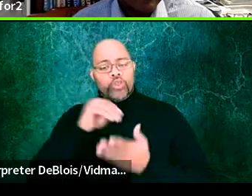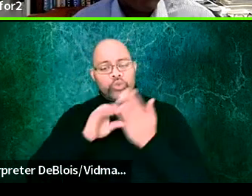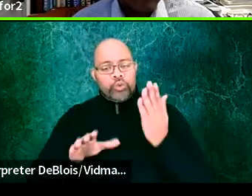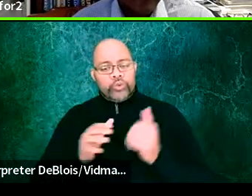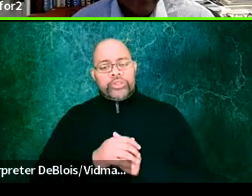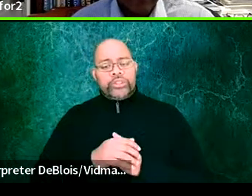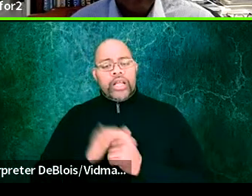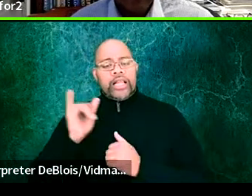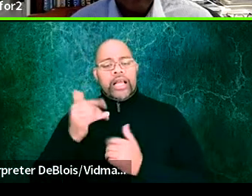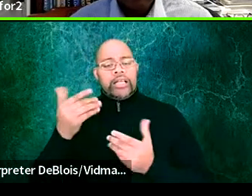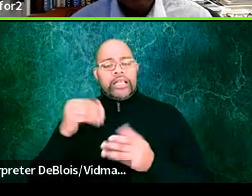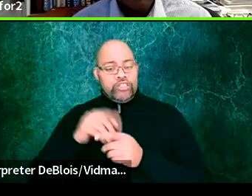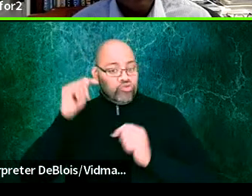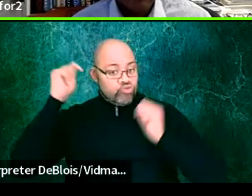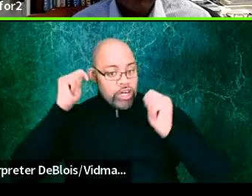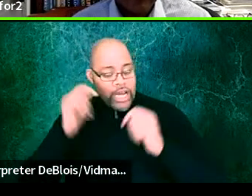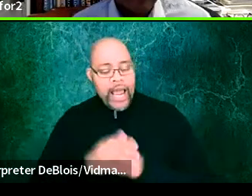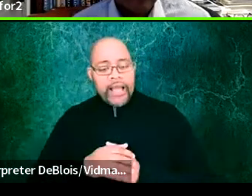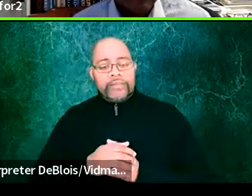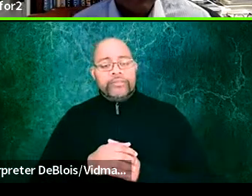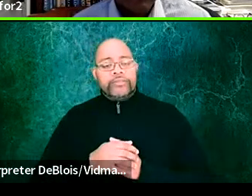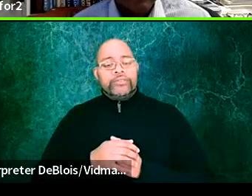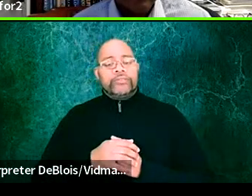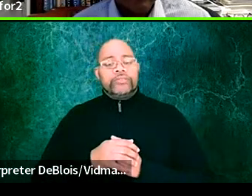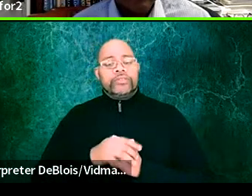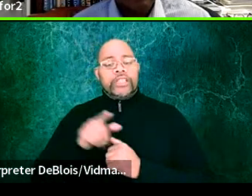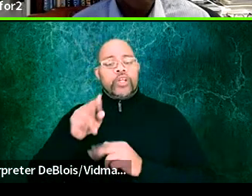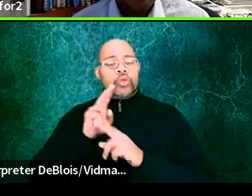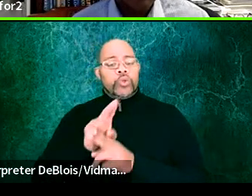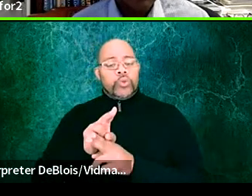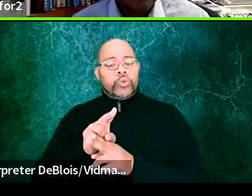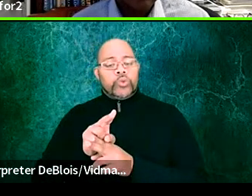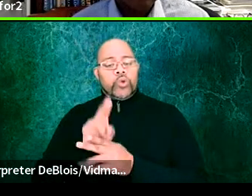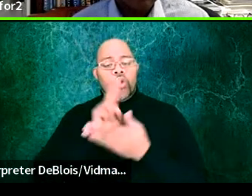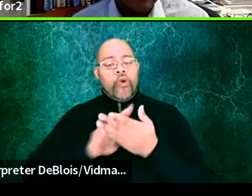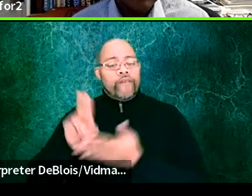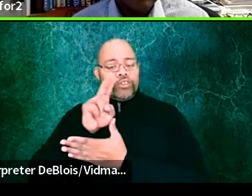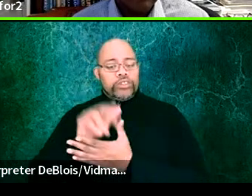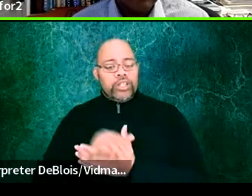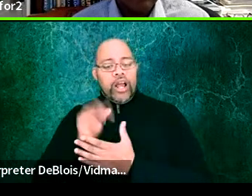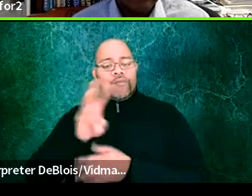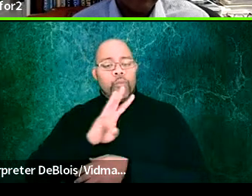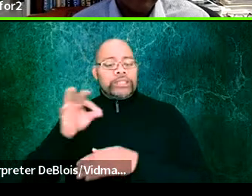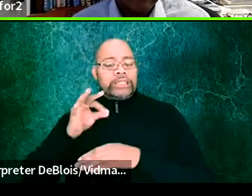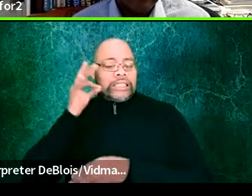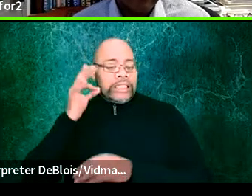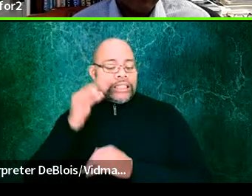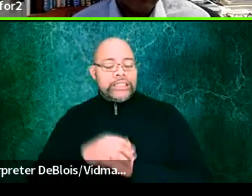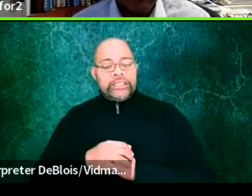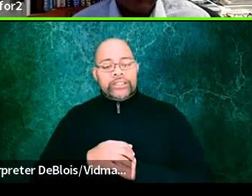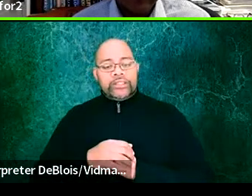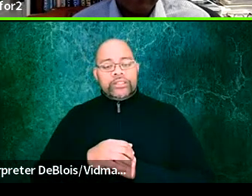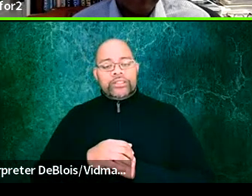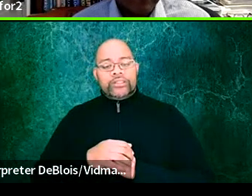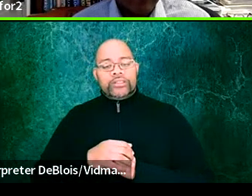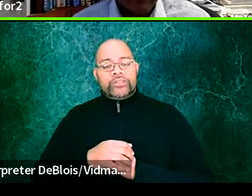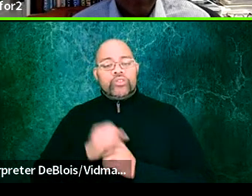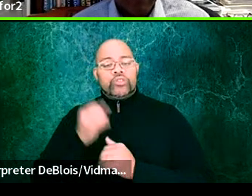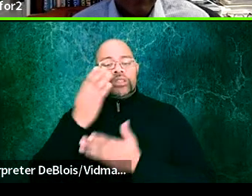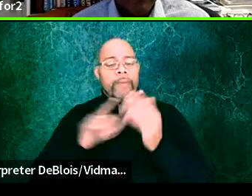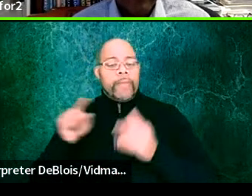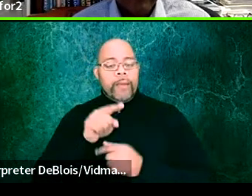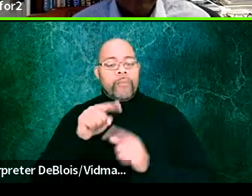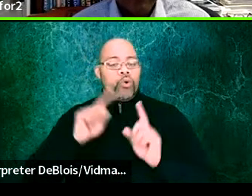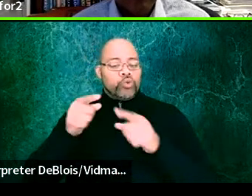students, like in Trinidad, they use the University of the West Indies. So some of them